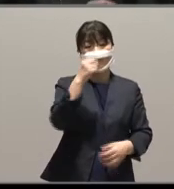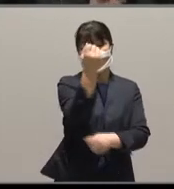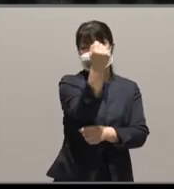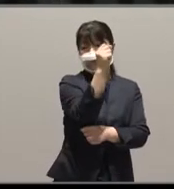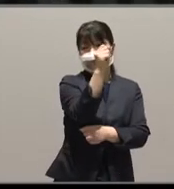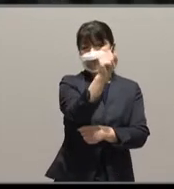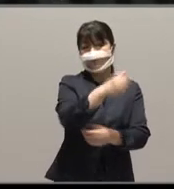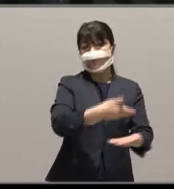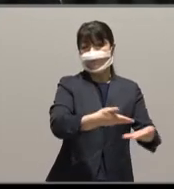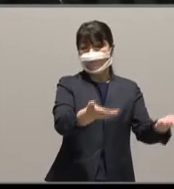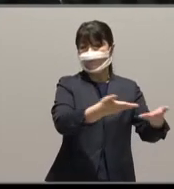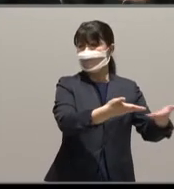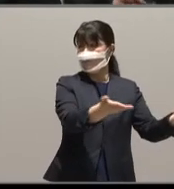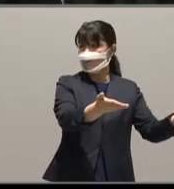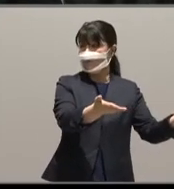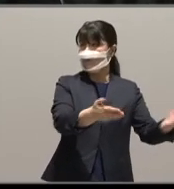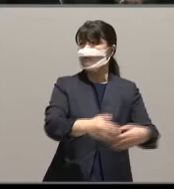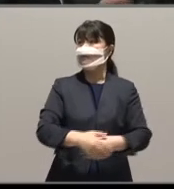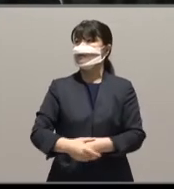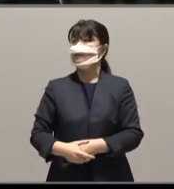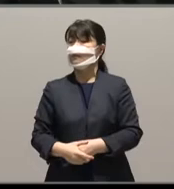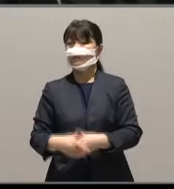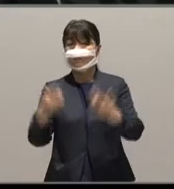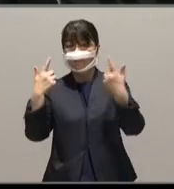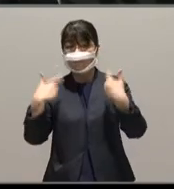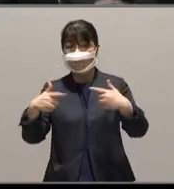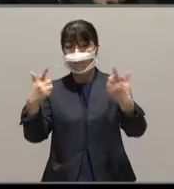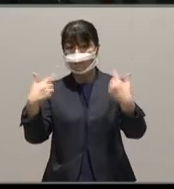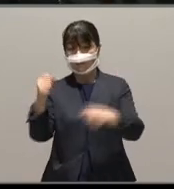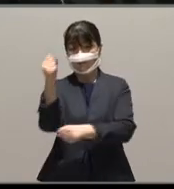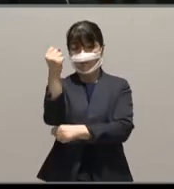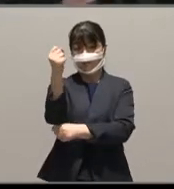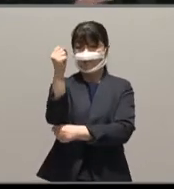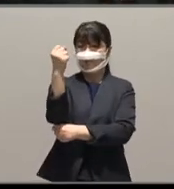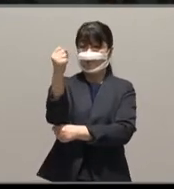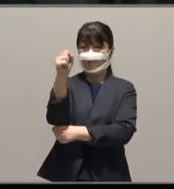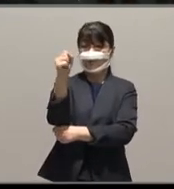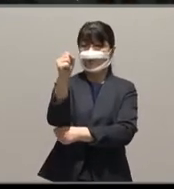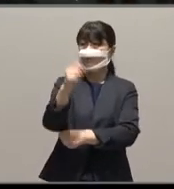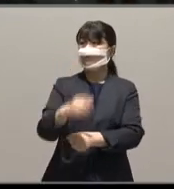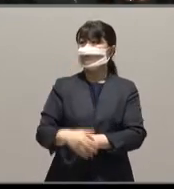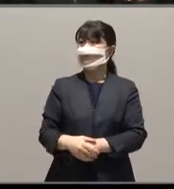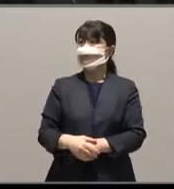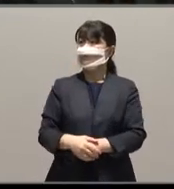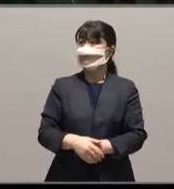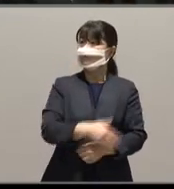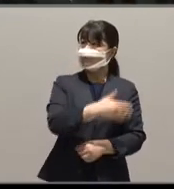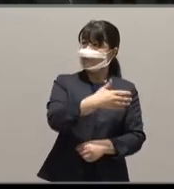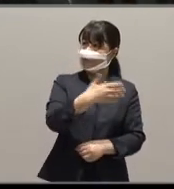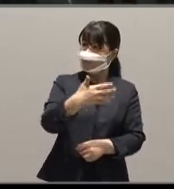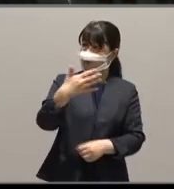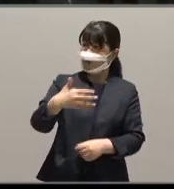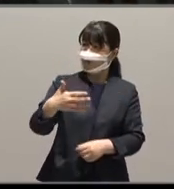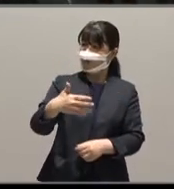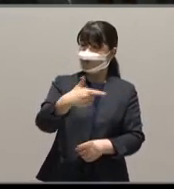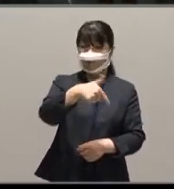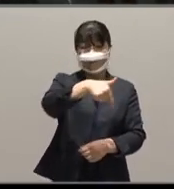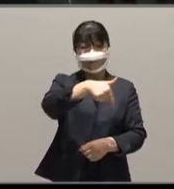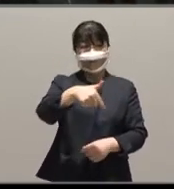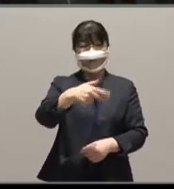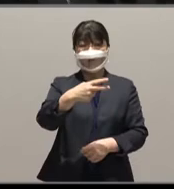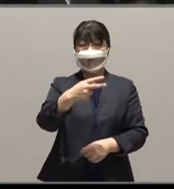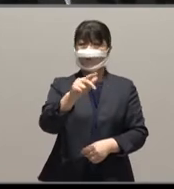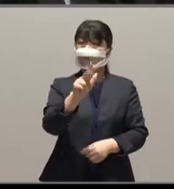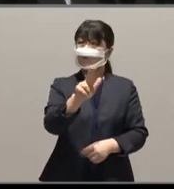because they can read English. And this is a Mainichi newspaper, and the Bloomberg TV